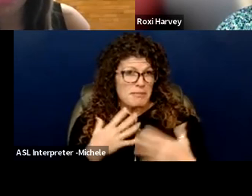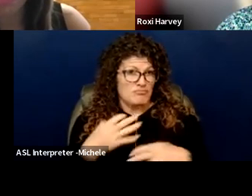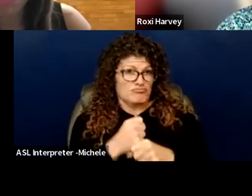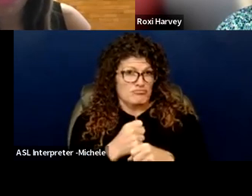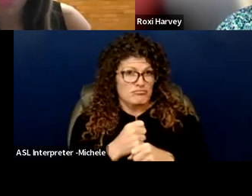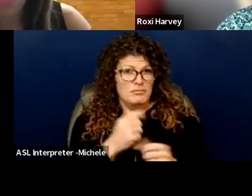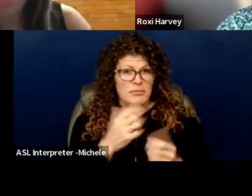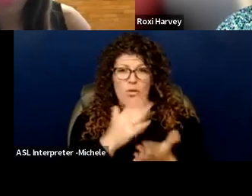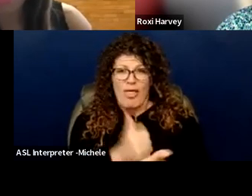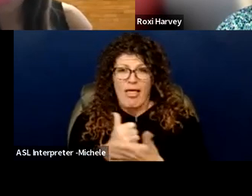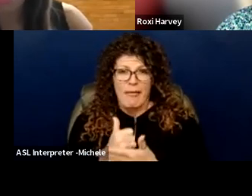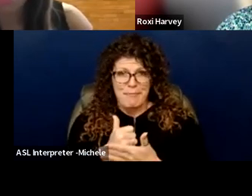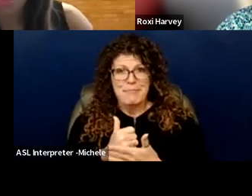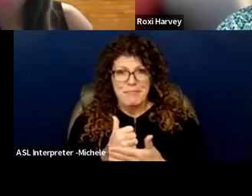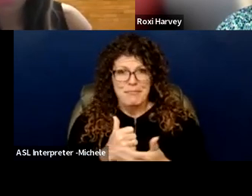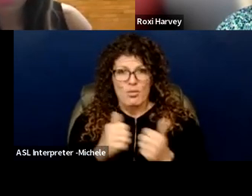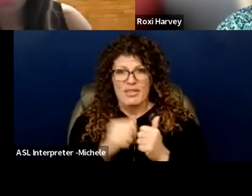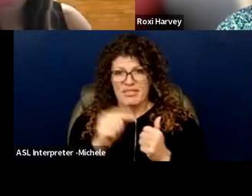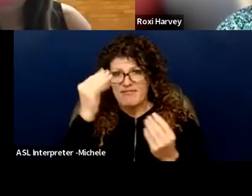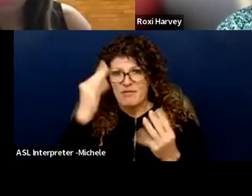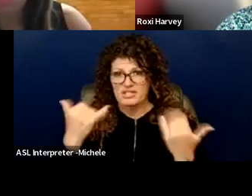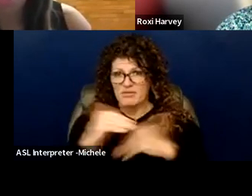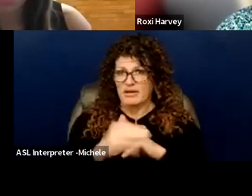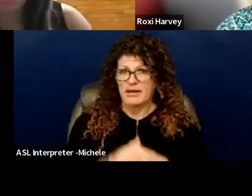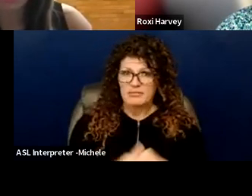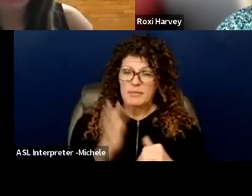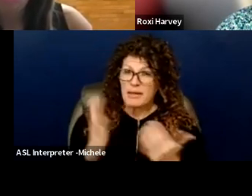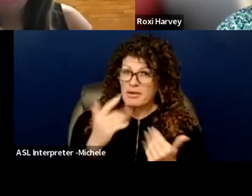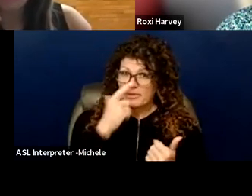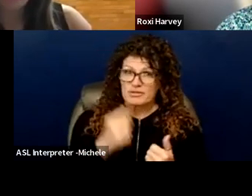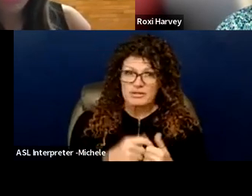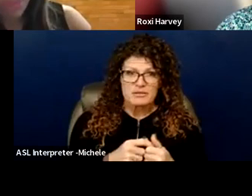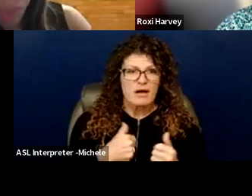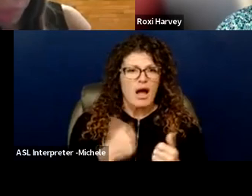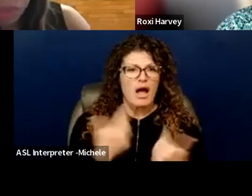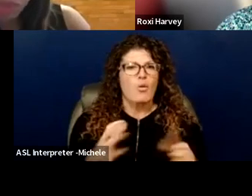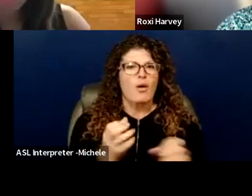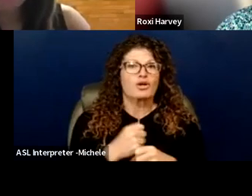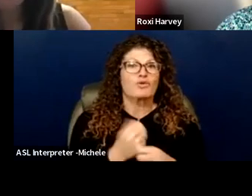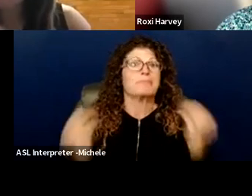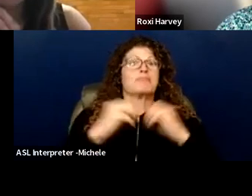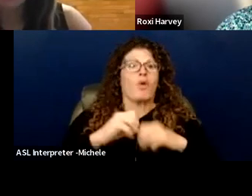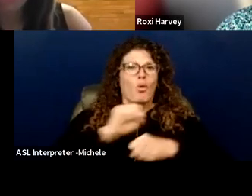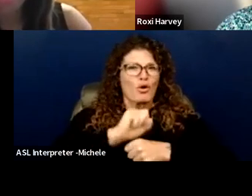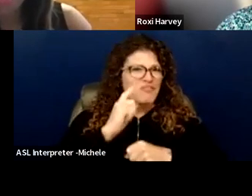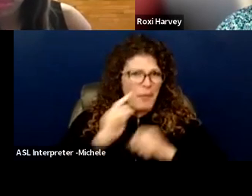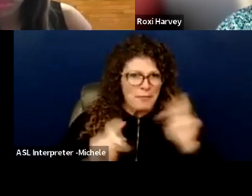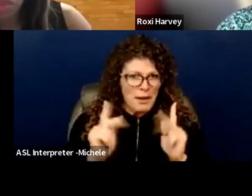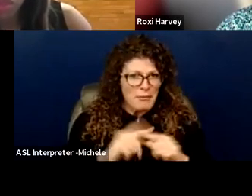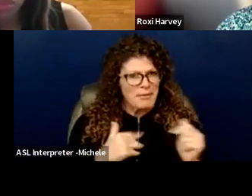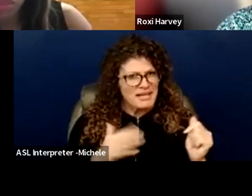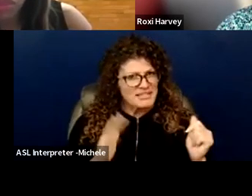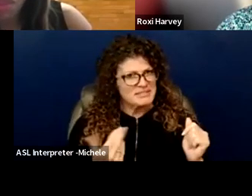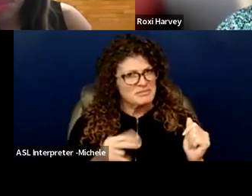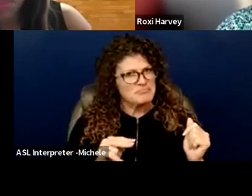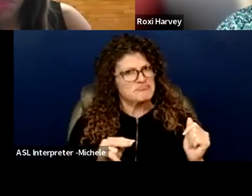we're seeing here tonight. And that might be interesting for folks to see. I don't mean to create like whole buckets of work for folks, but it seems like if